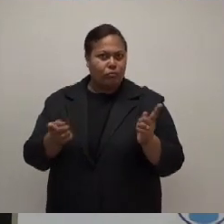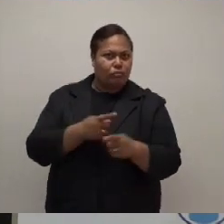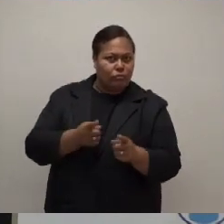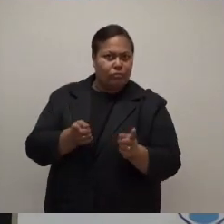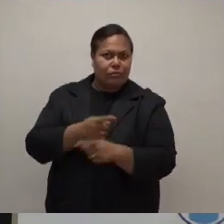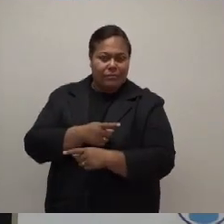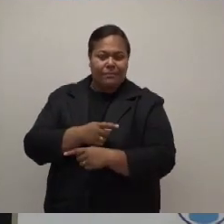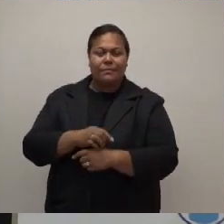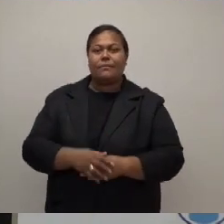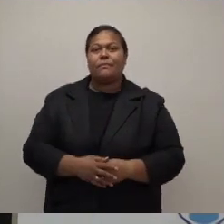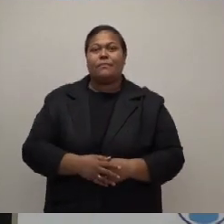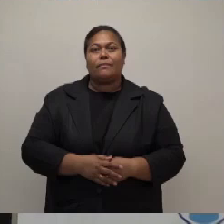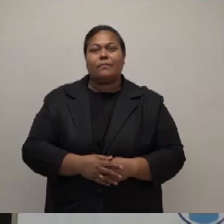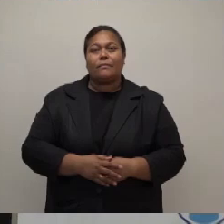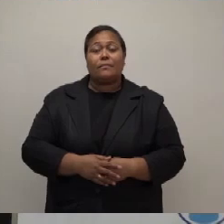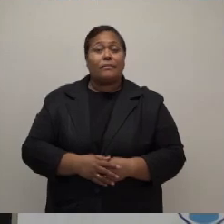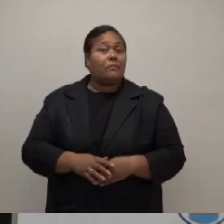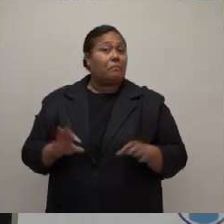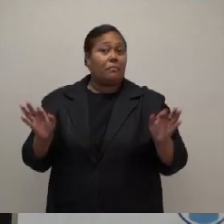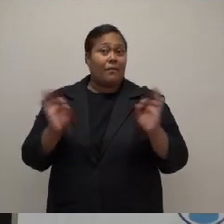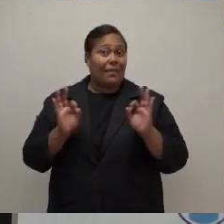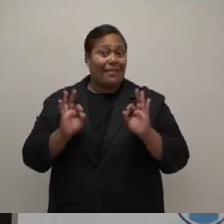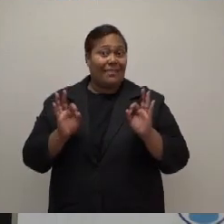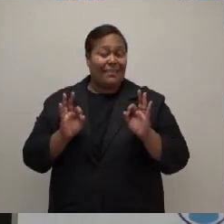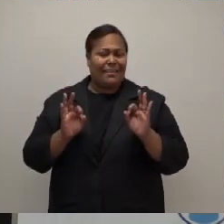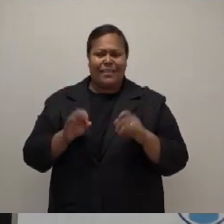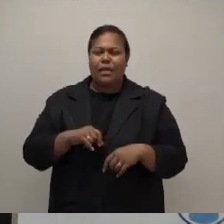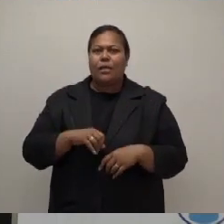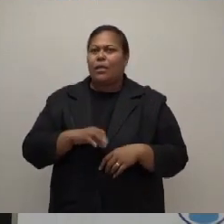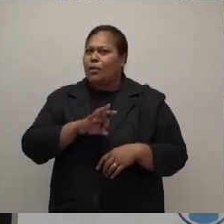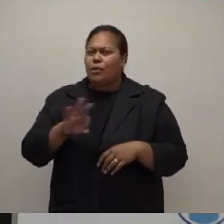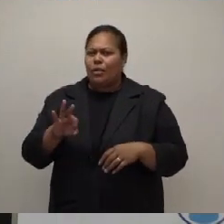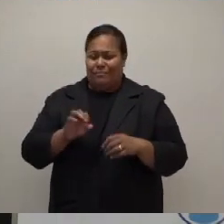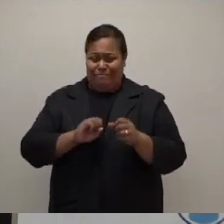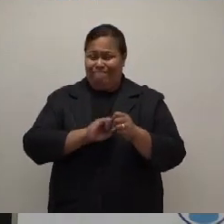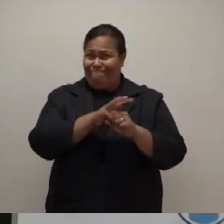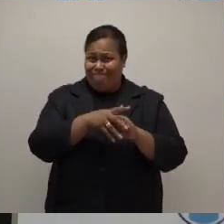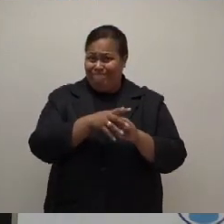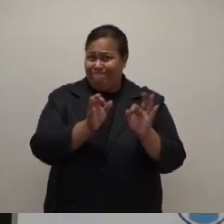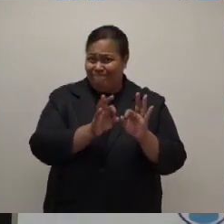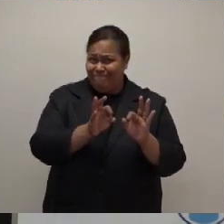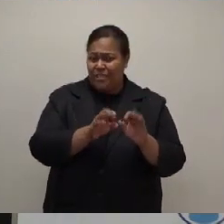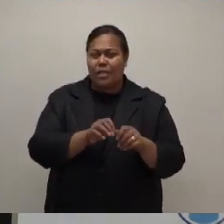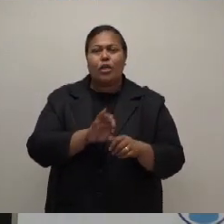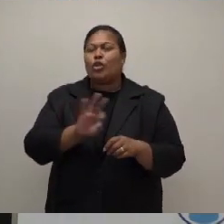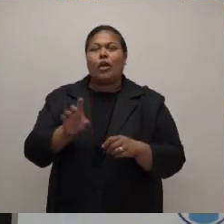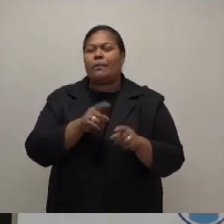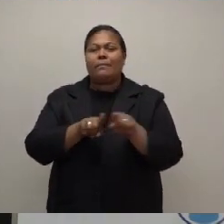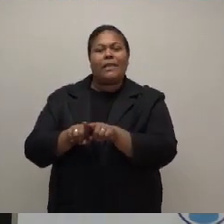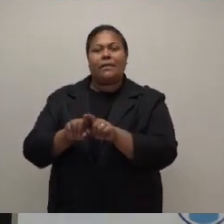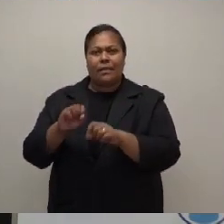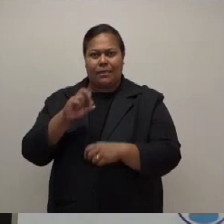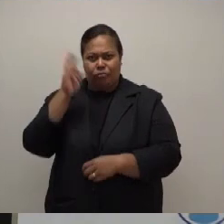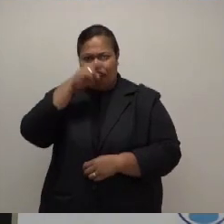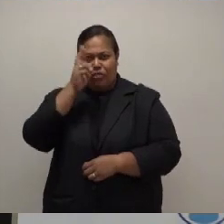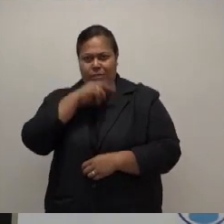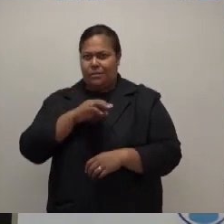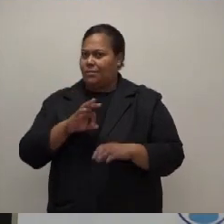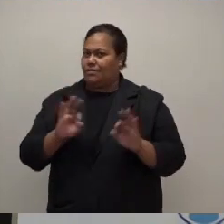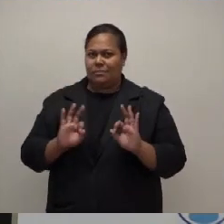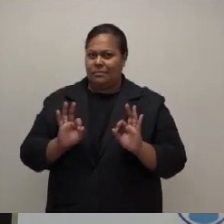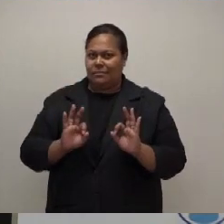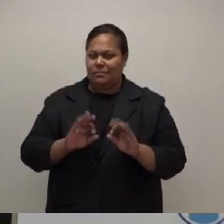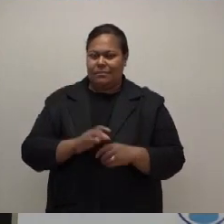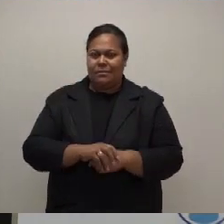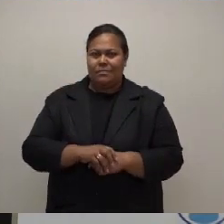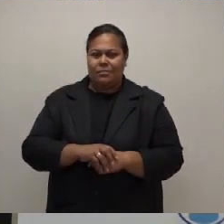That's all to say, 0 cases does not mean 0 risks. So rushing back to life as we knew,